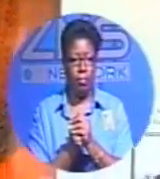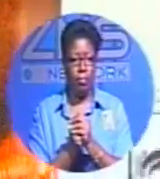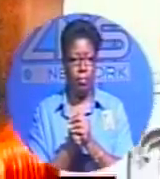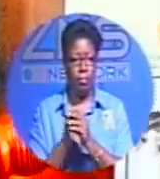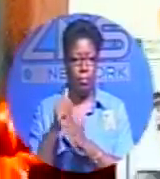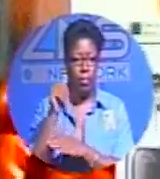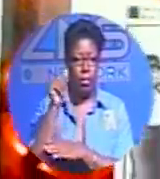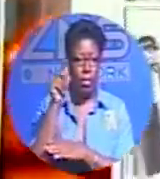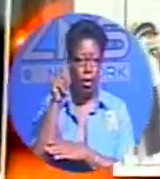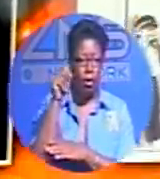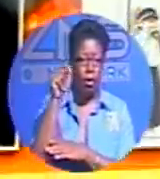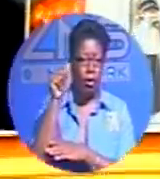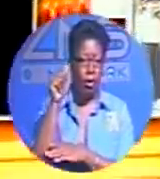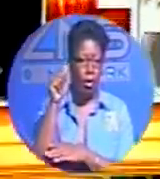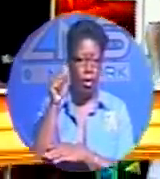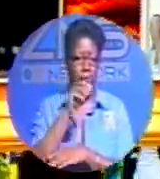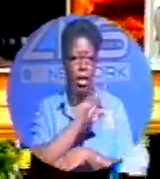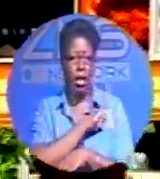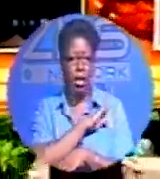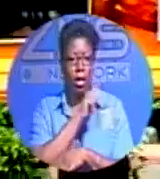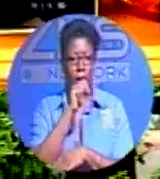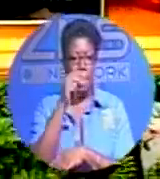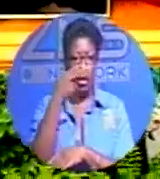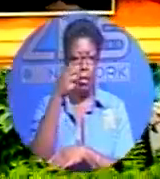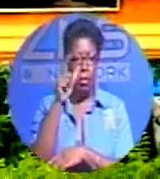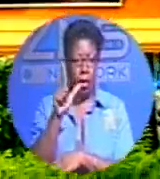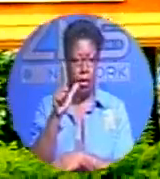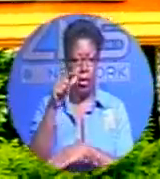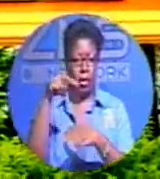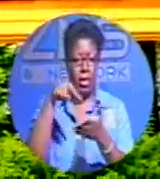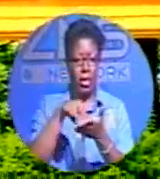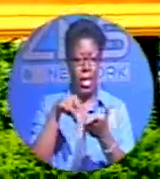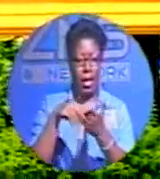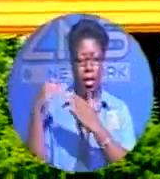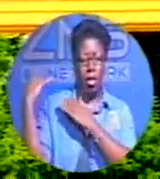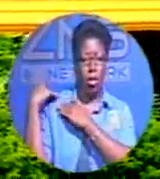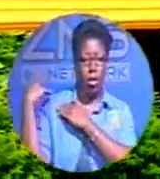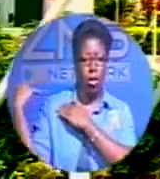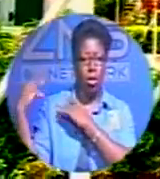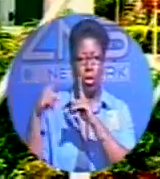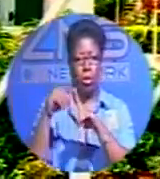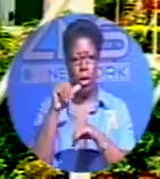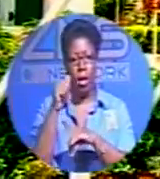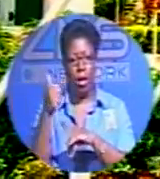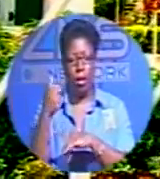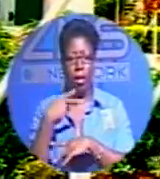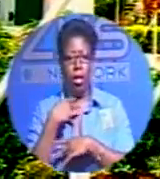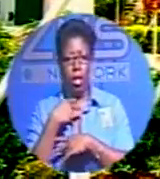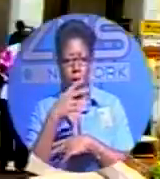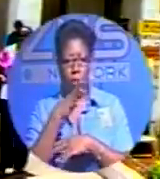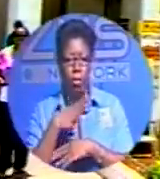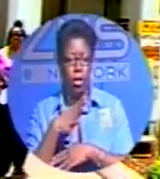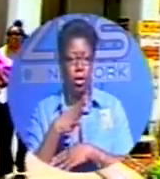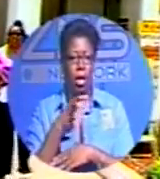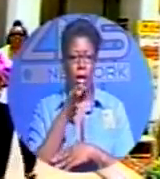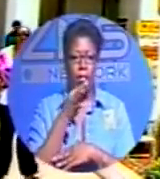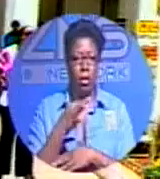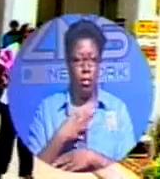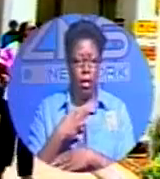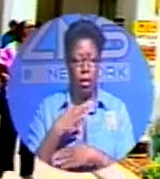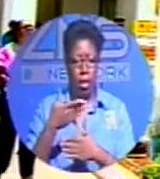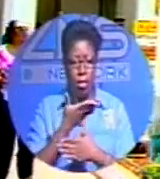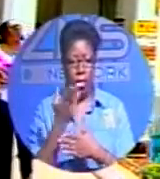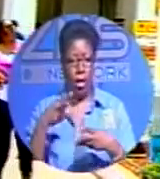Anita Bethel Williams stands shoulder to shoulder with other Bahamian suffragettes, females who in their own unique